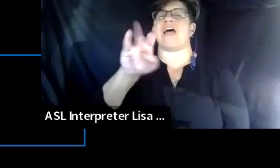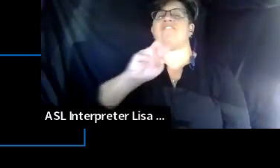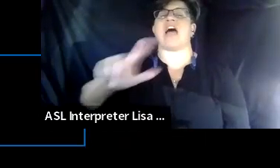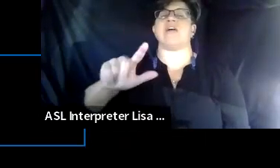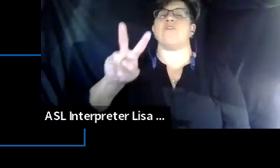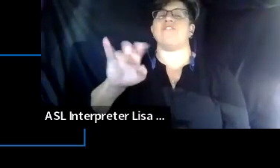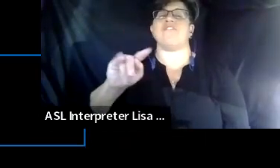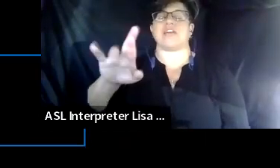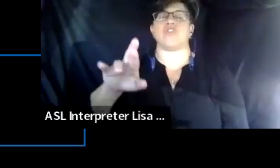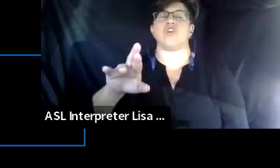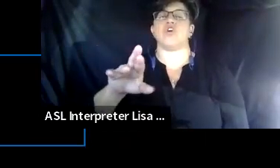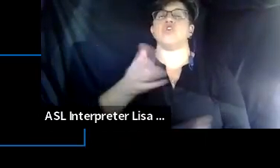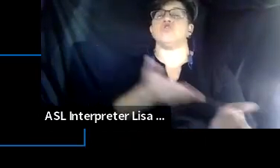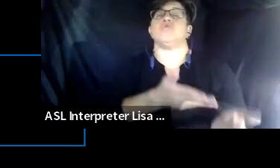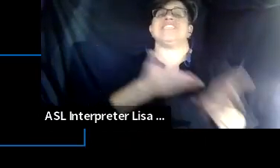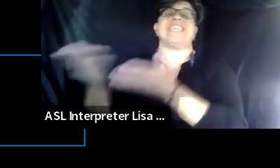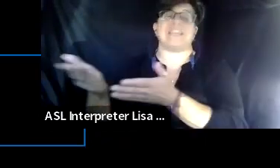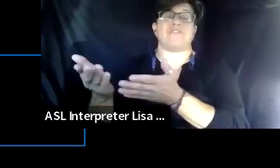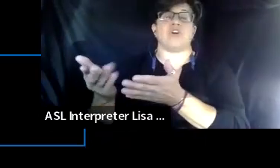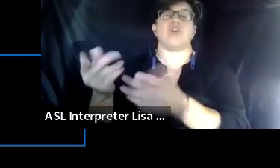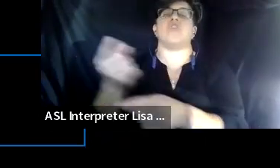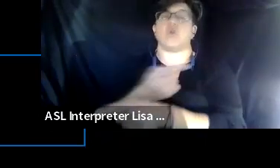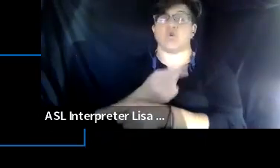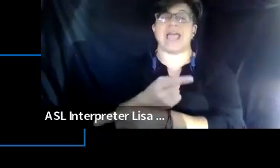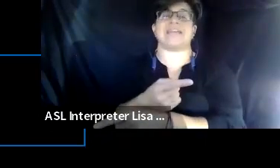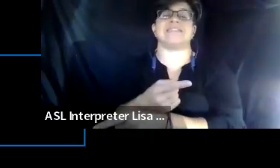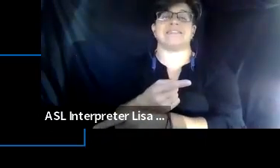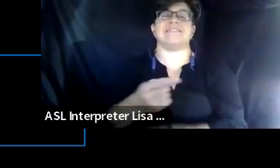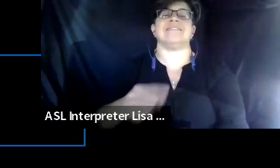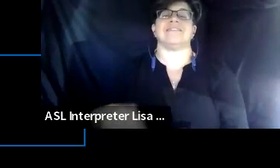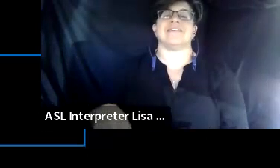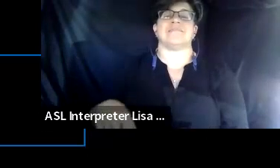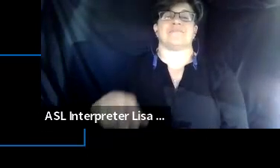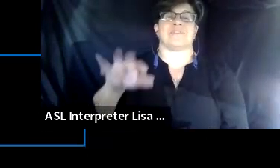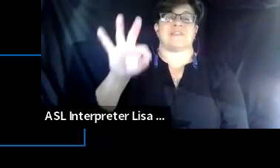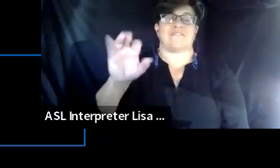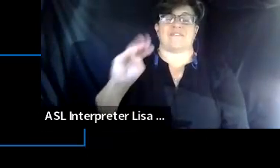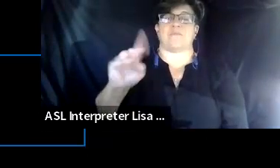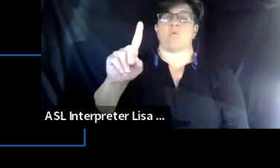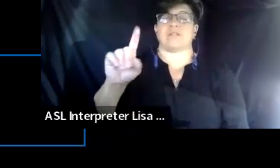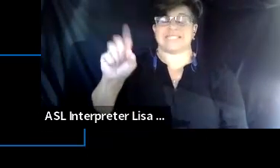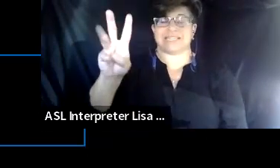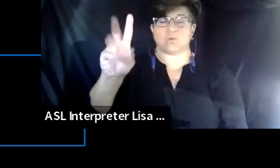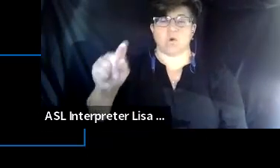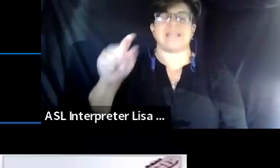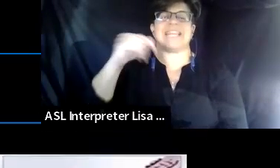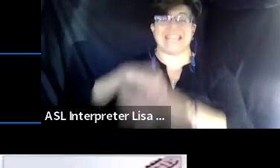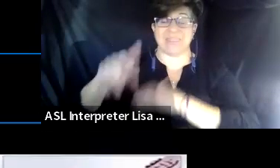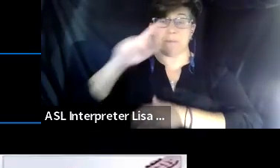the intact FAM161A gene to the retina of these mice to see if we can indeed attenuate the course of disease. And